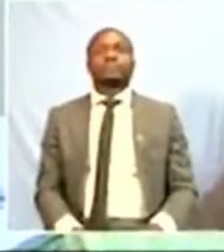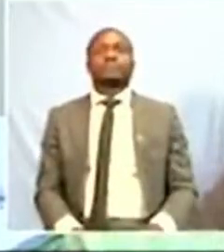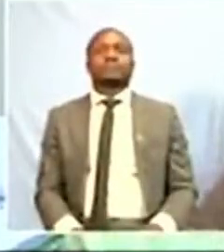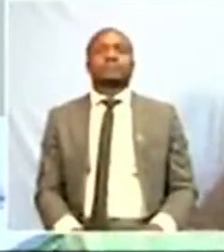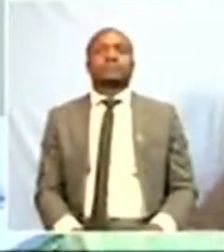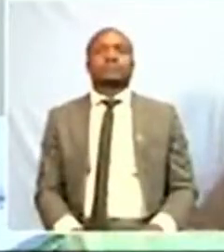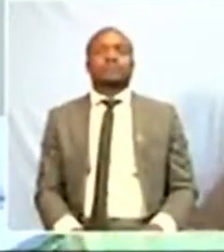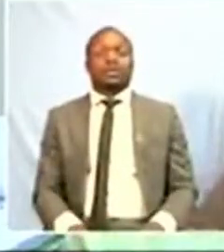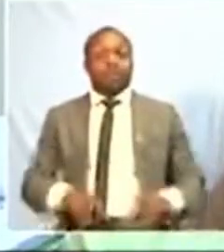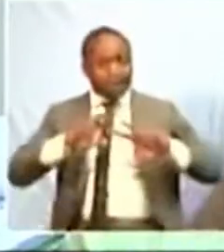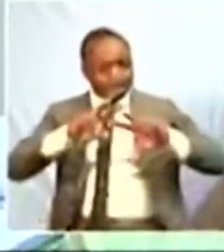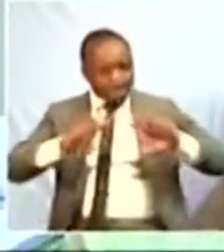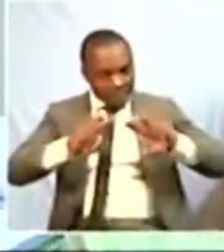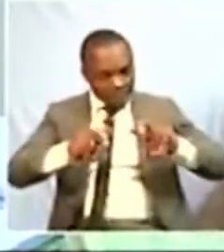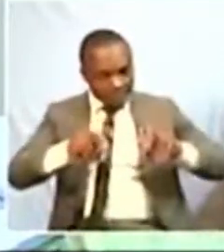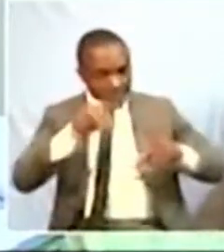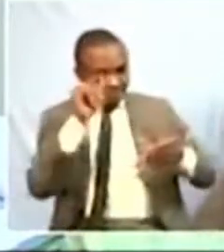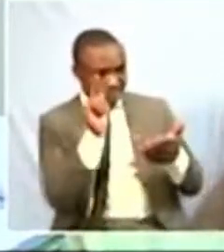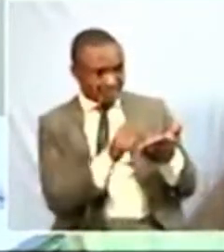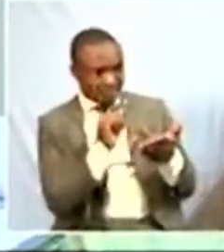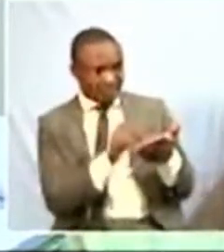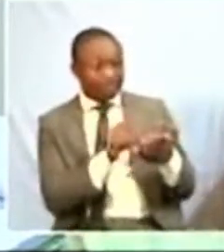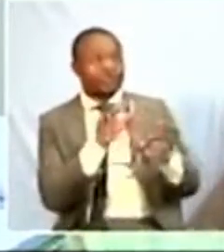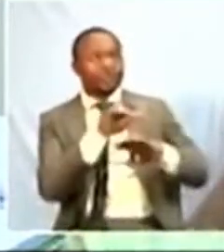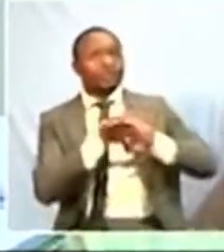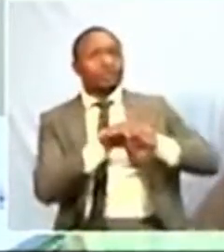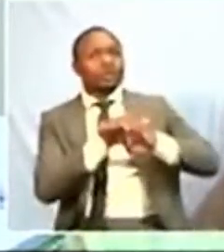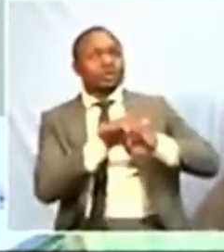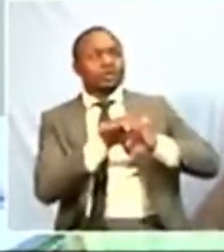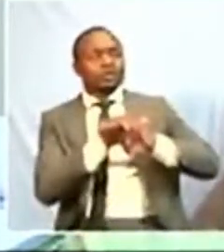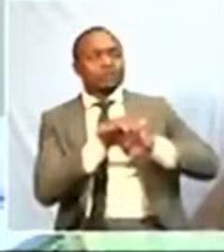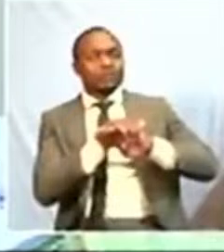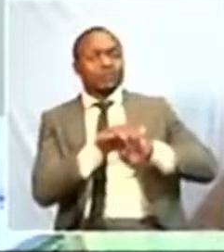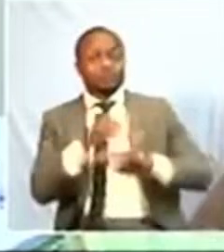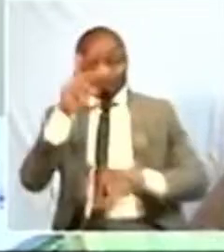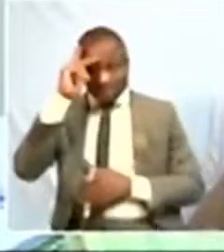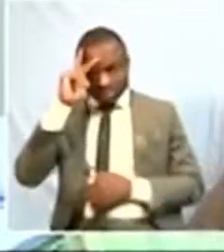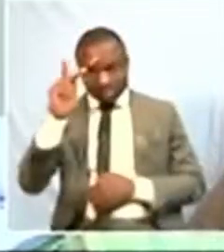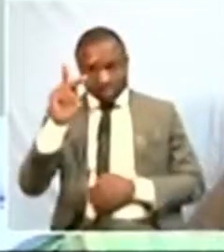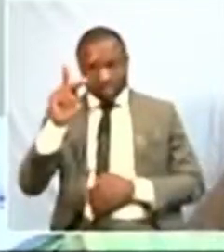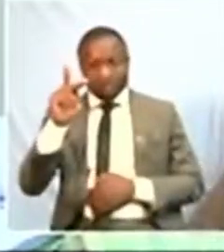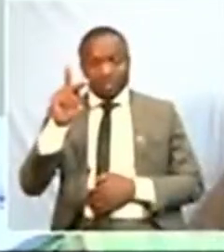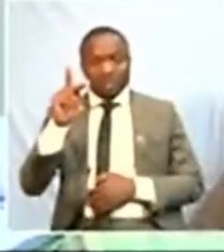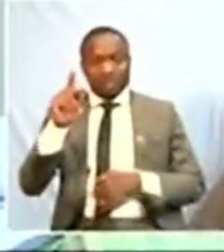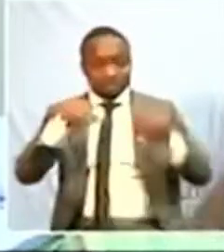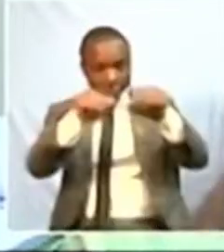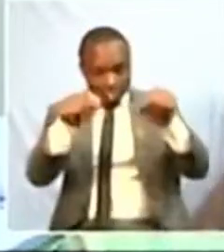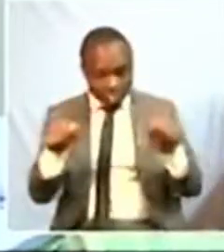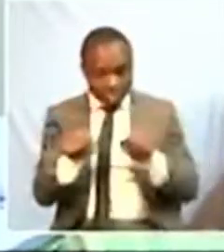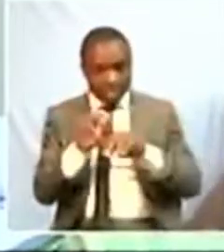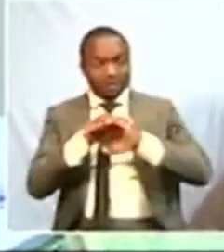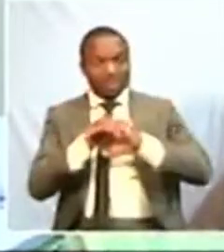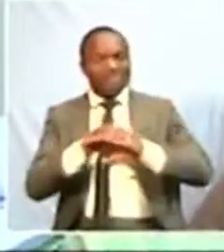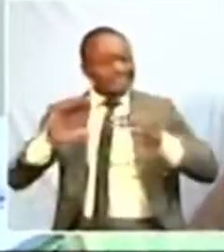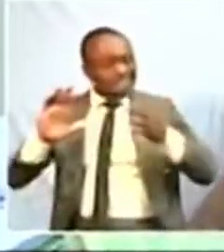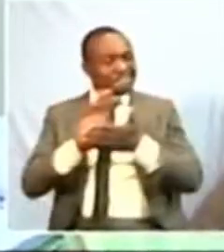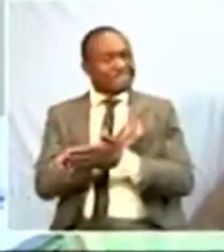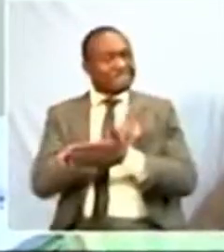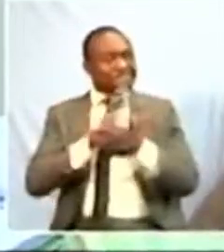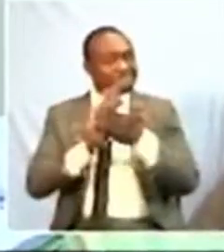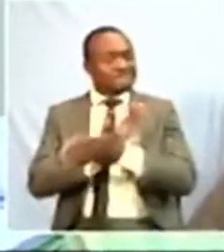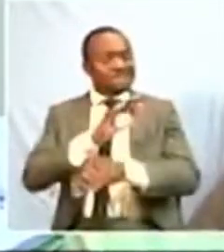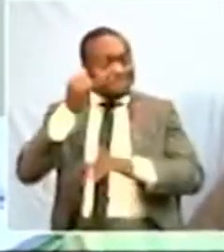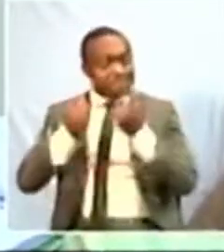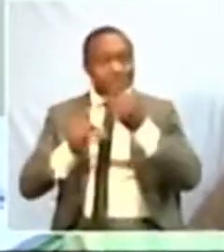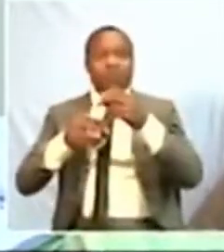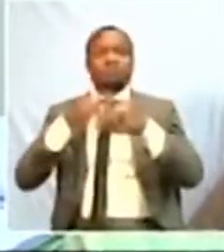When we Google what is in this English for Kitwe or for general English, when expediently done,